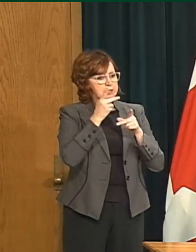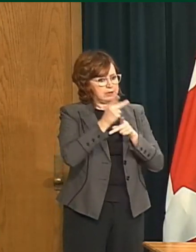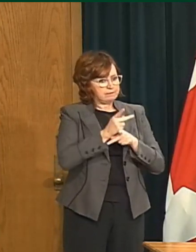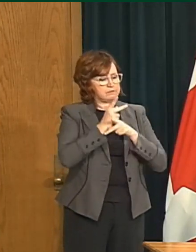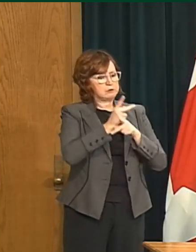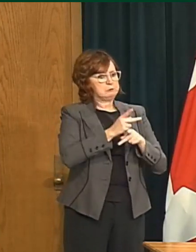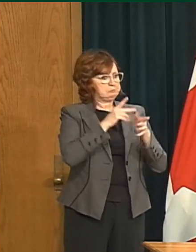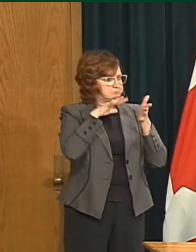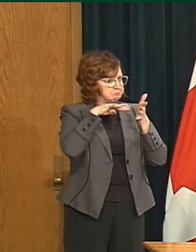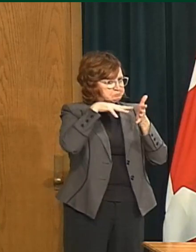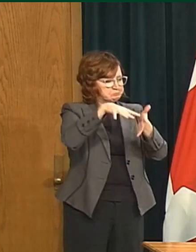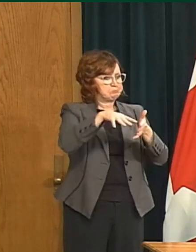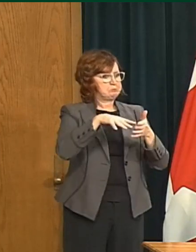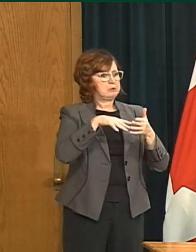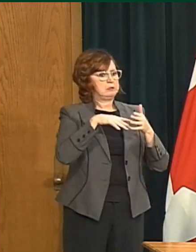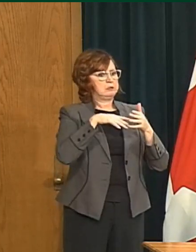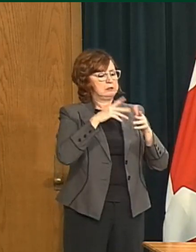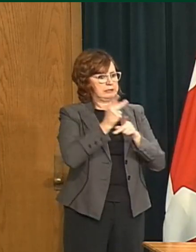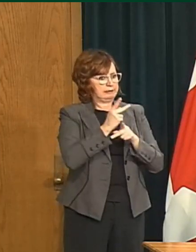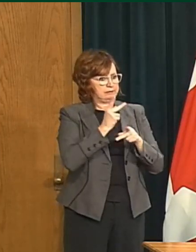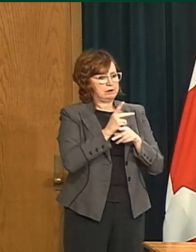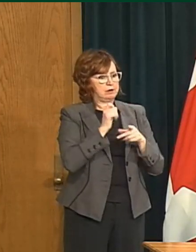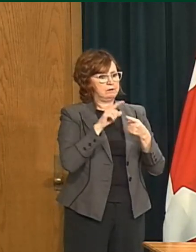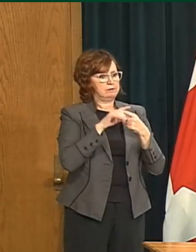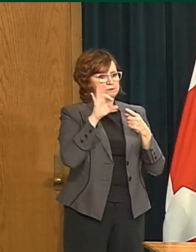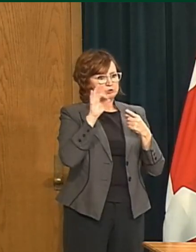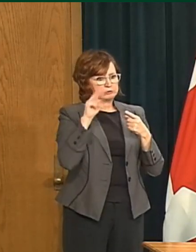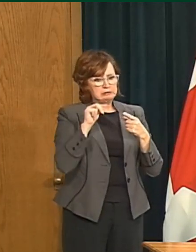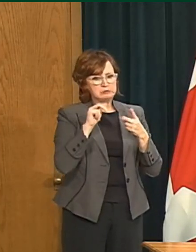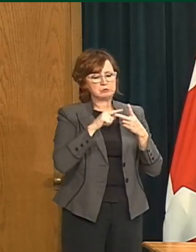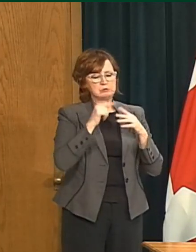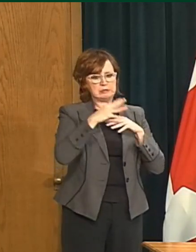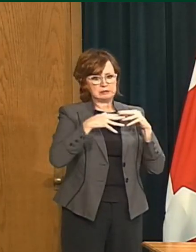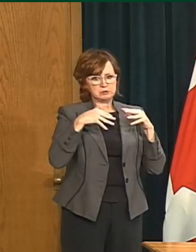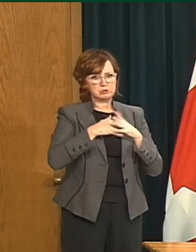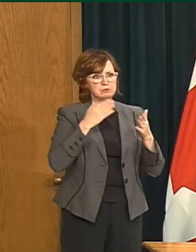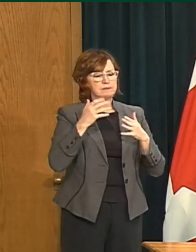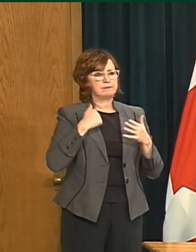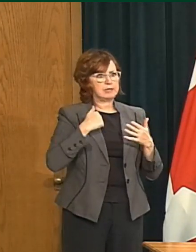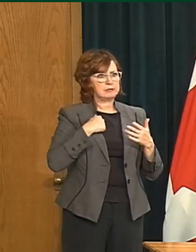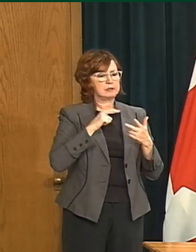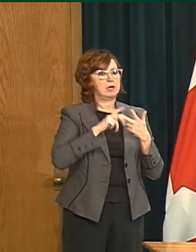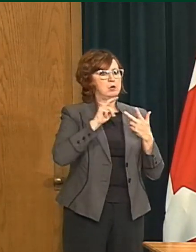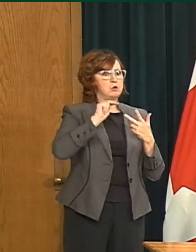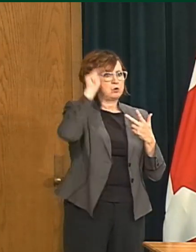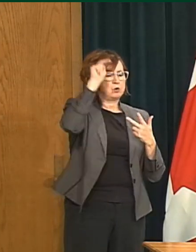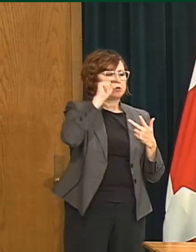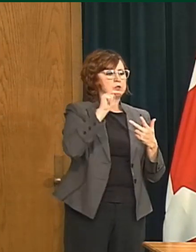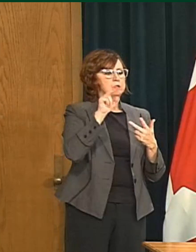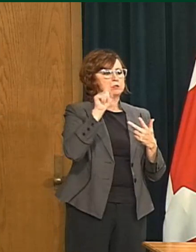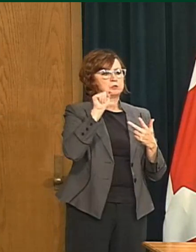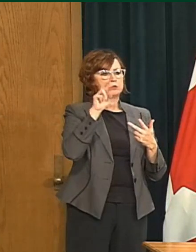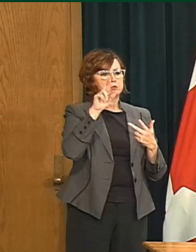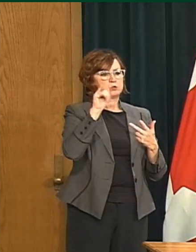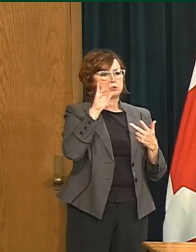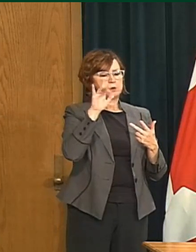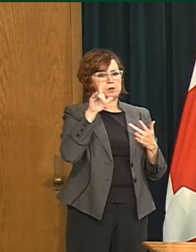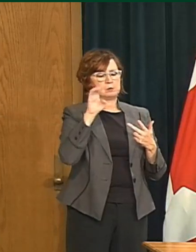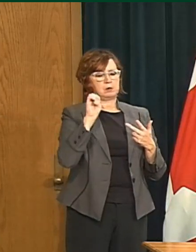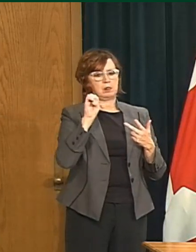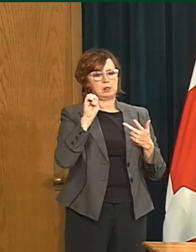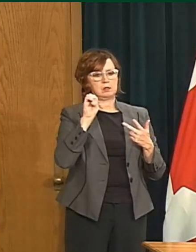in working for First Nations, Indigenous Services Canada, and Northern Intertribal Health Authority, as well as public